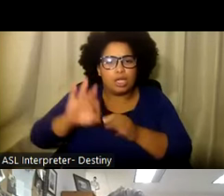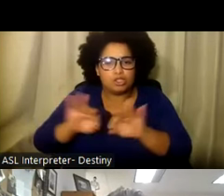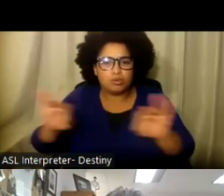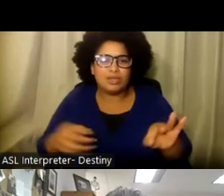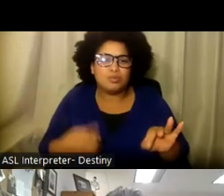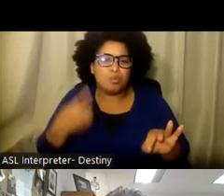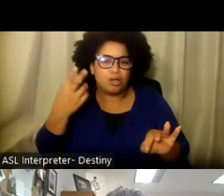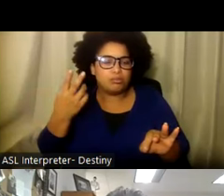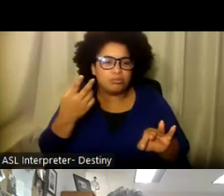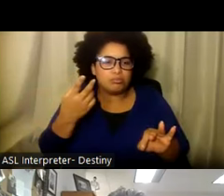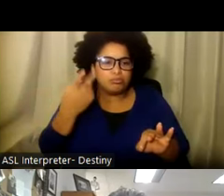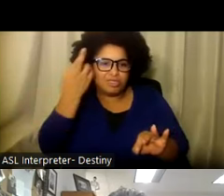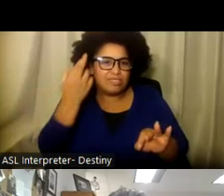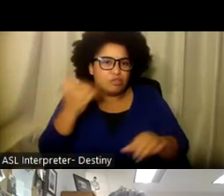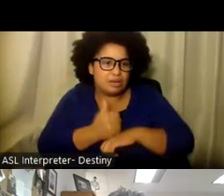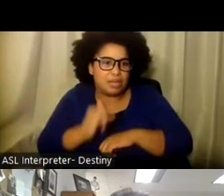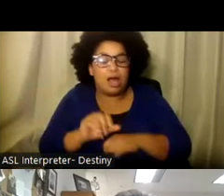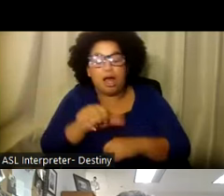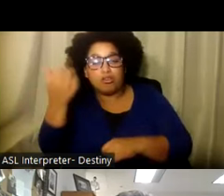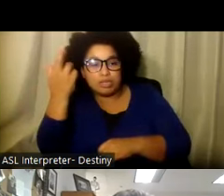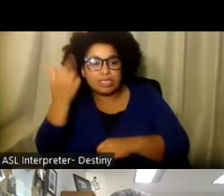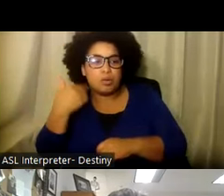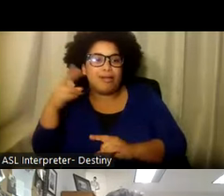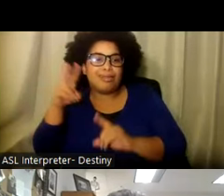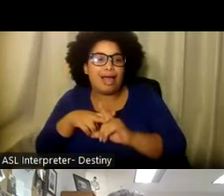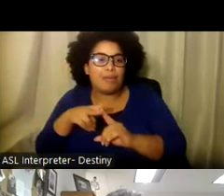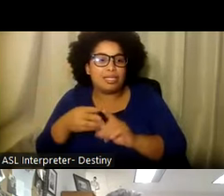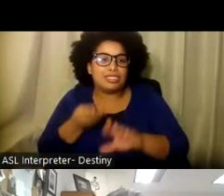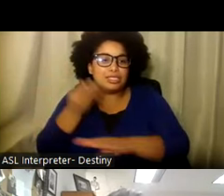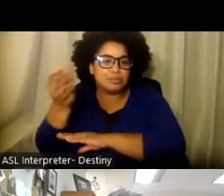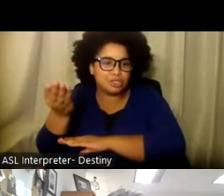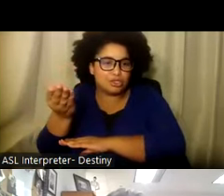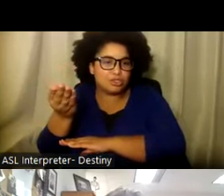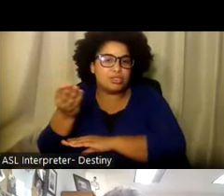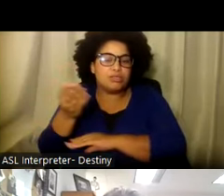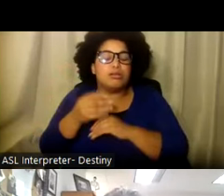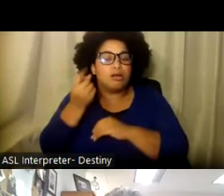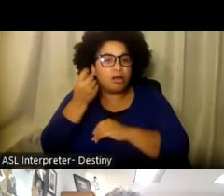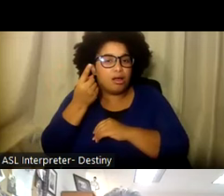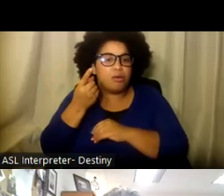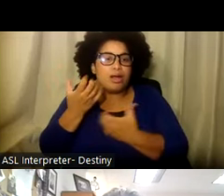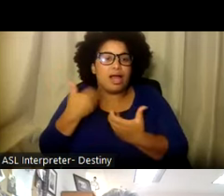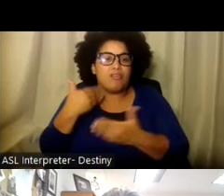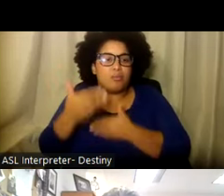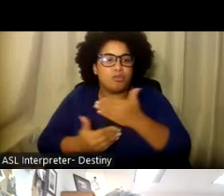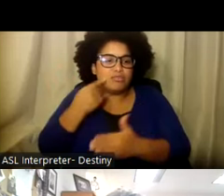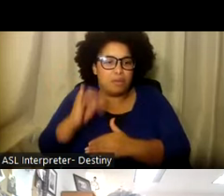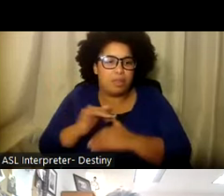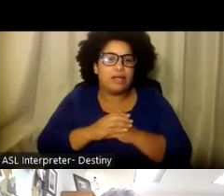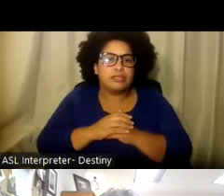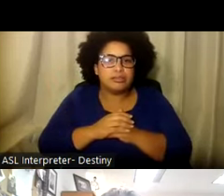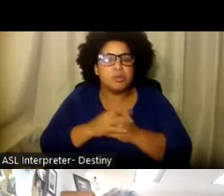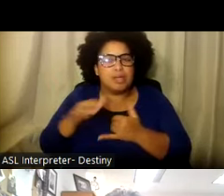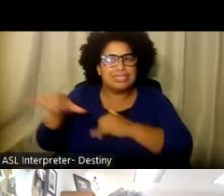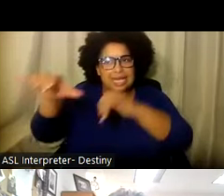this. The other is the application submission. We want to have a sort of a process for that, so that it's standard